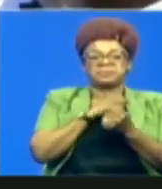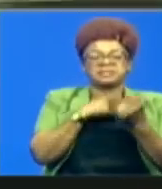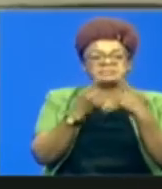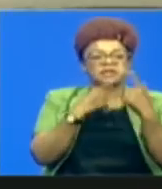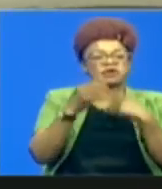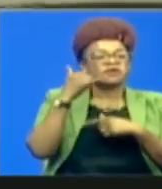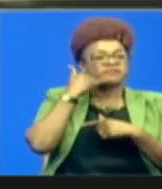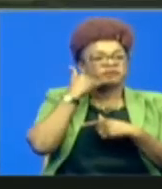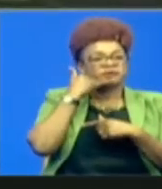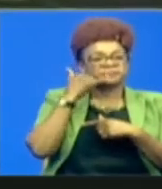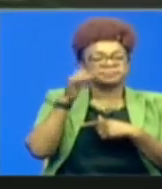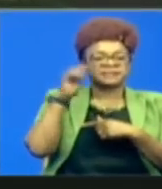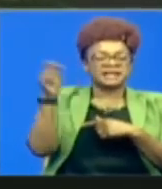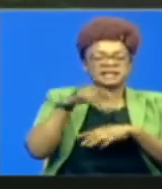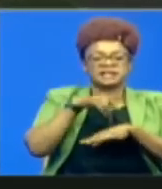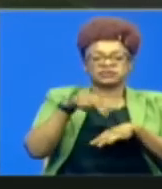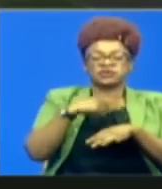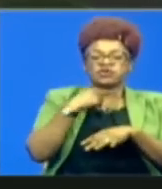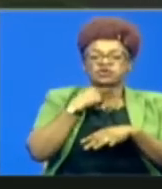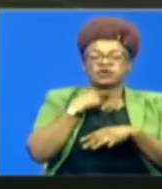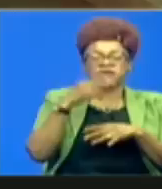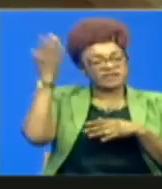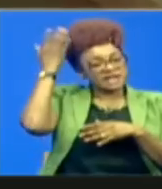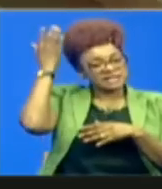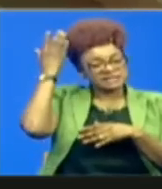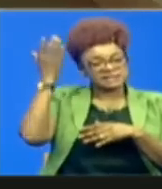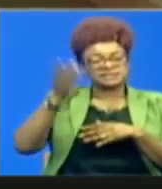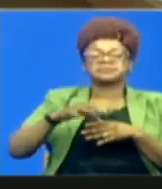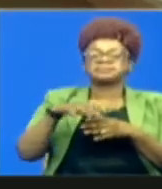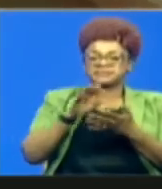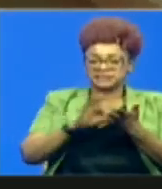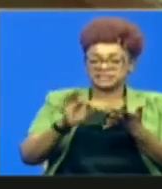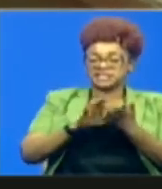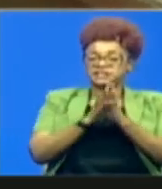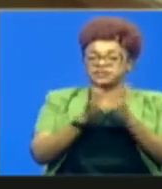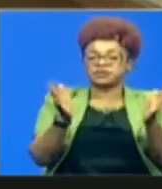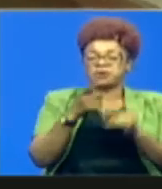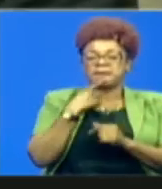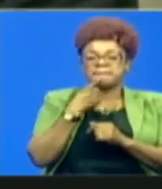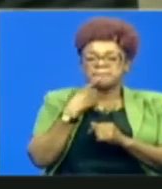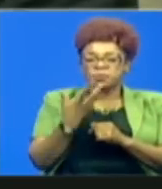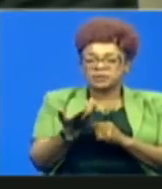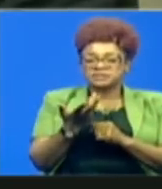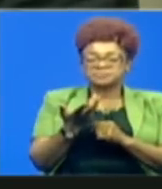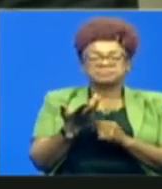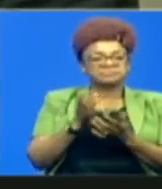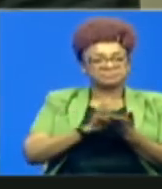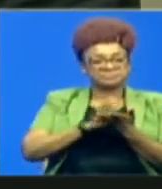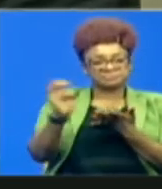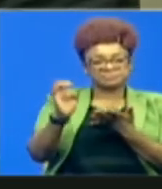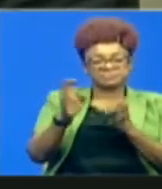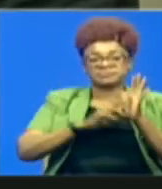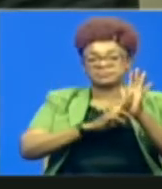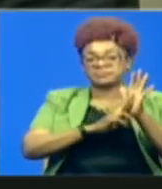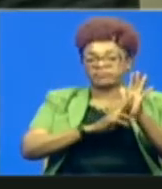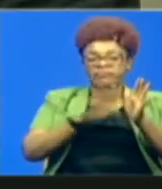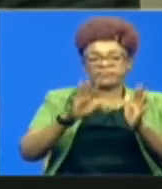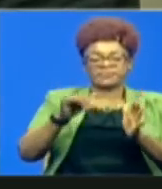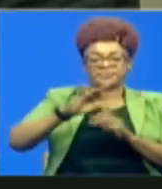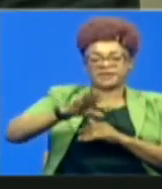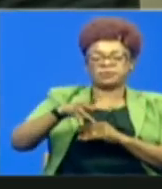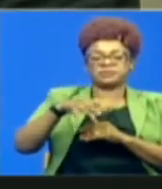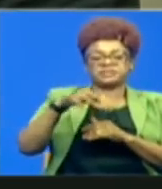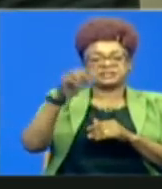Kenya National Union of Nurses Secretary General Seth Panyako said that the exemption of representatives from the county